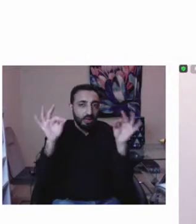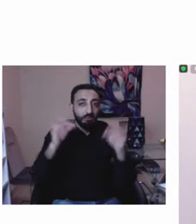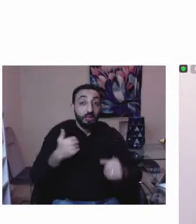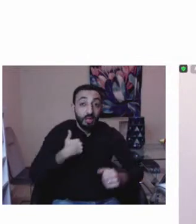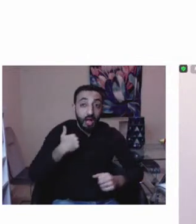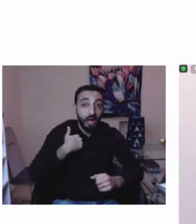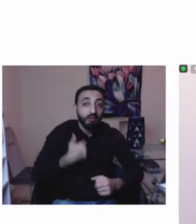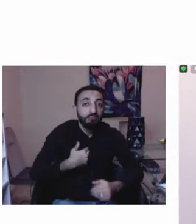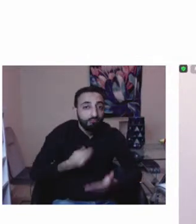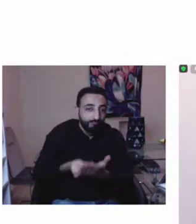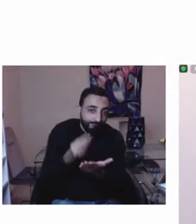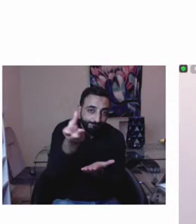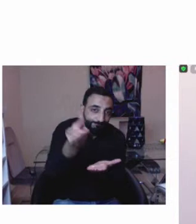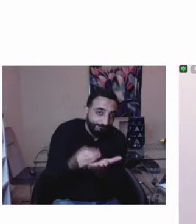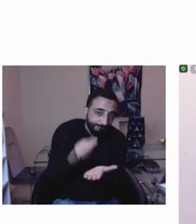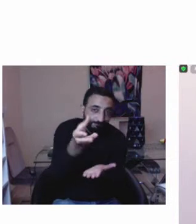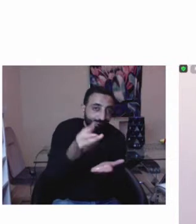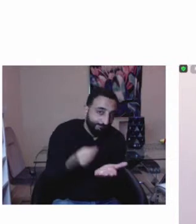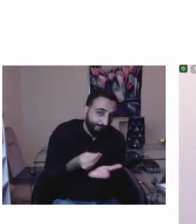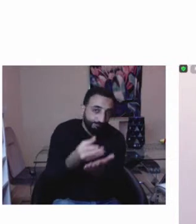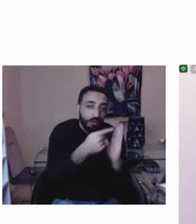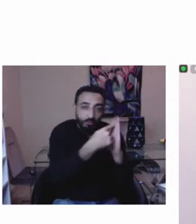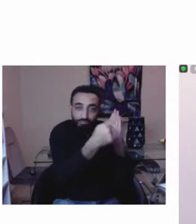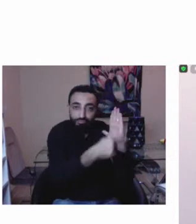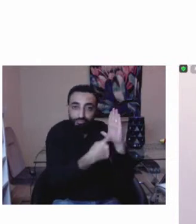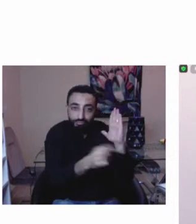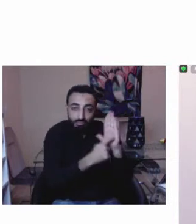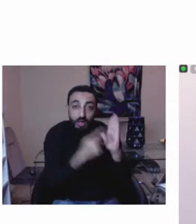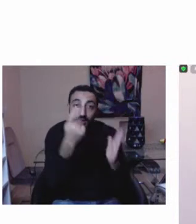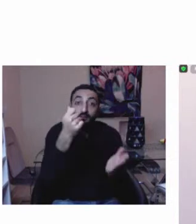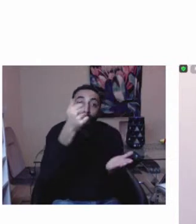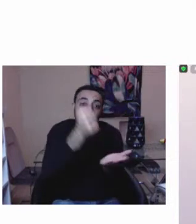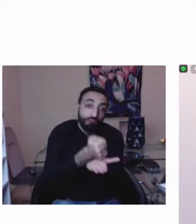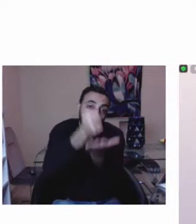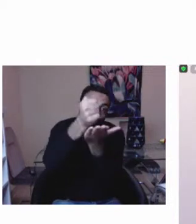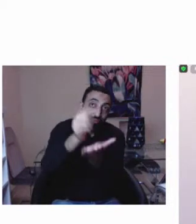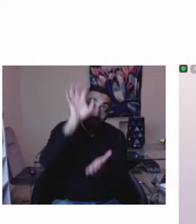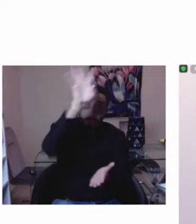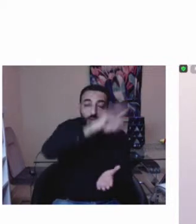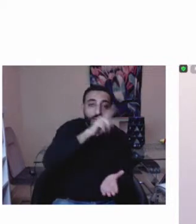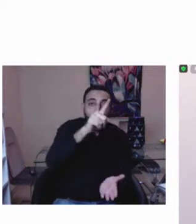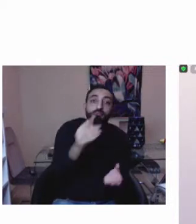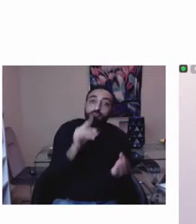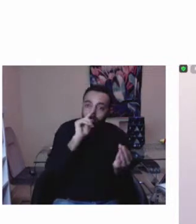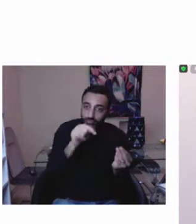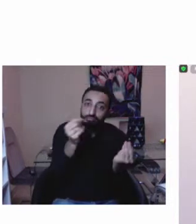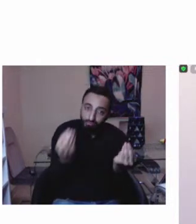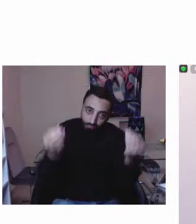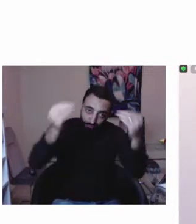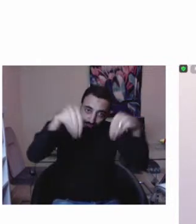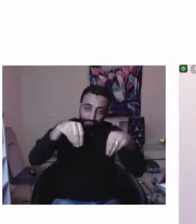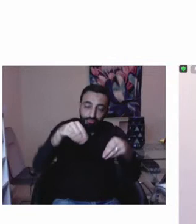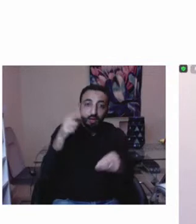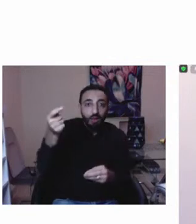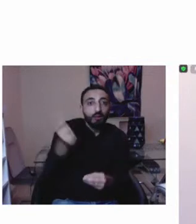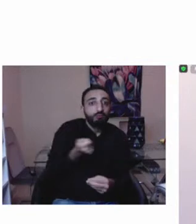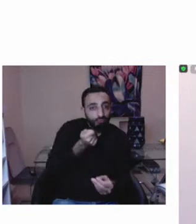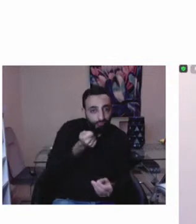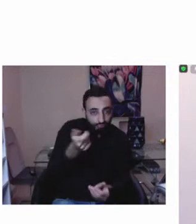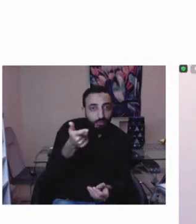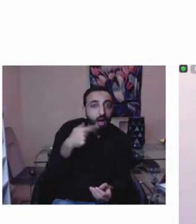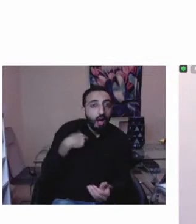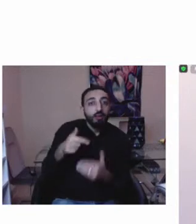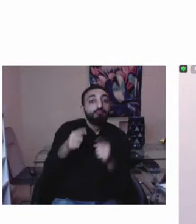Donors should increase the flexible, long-term, impact-oriented types of grants for youth-focused and youth-led